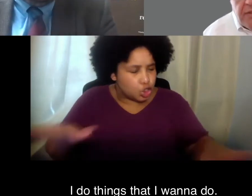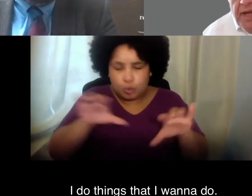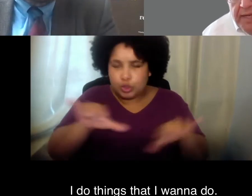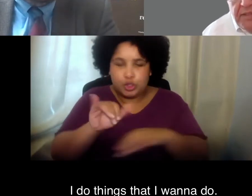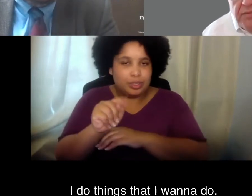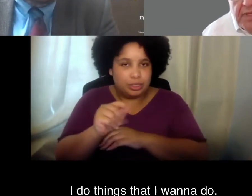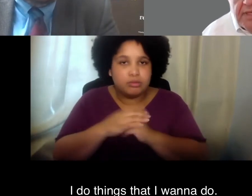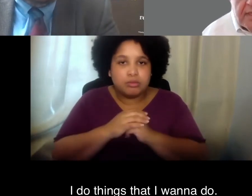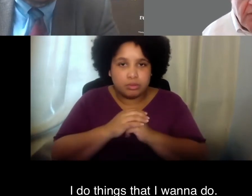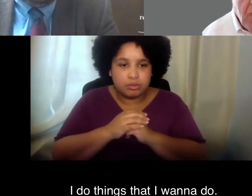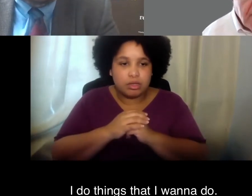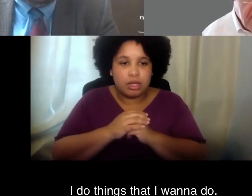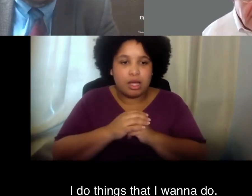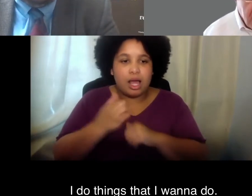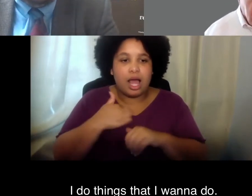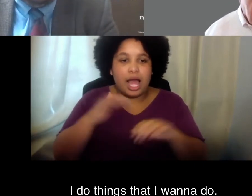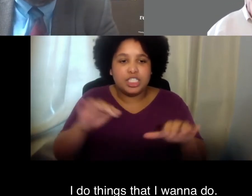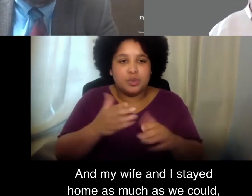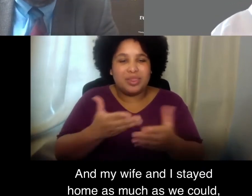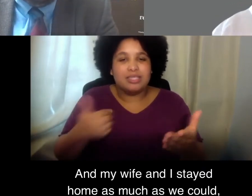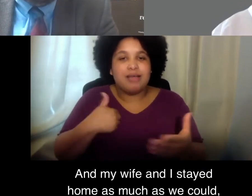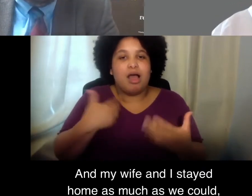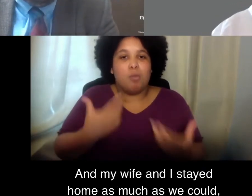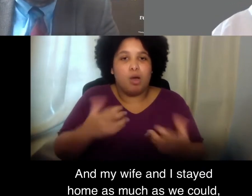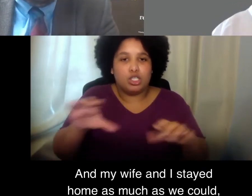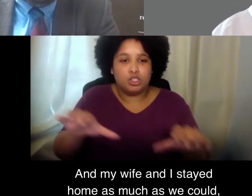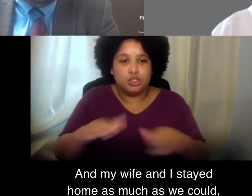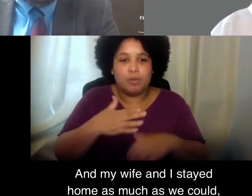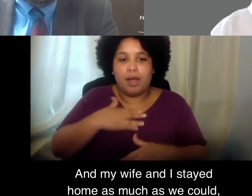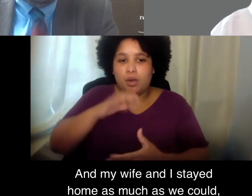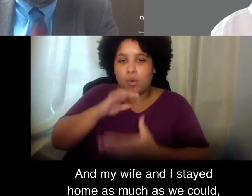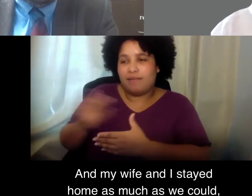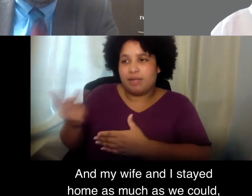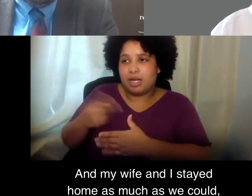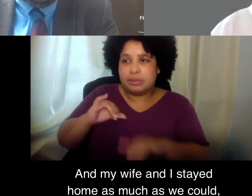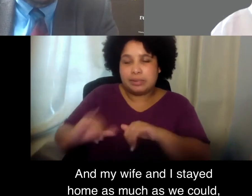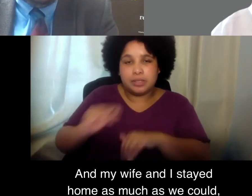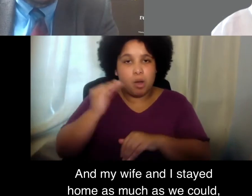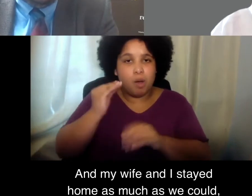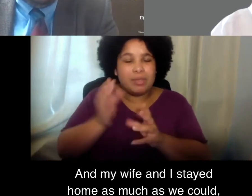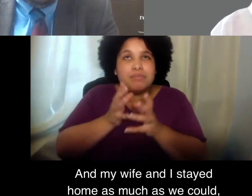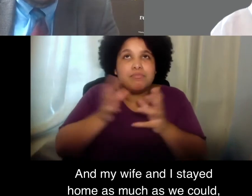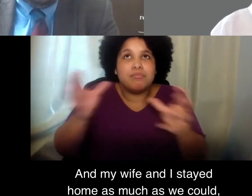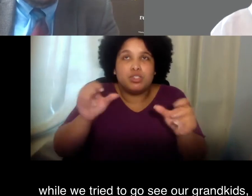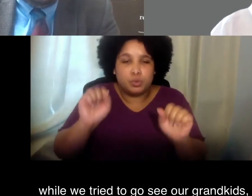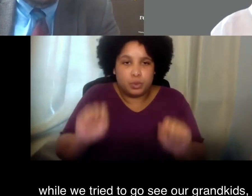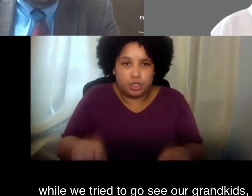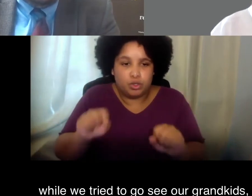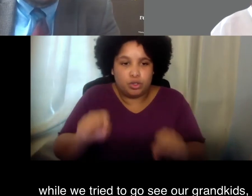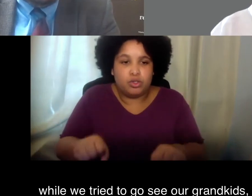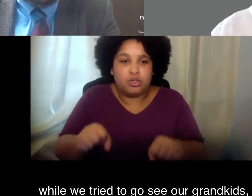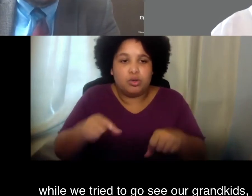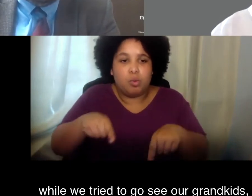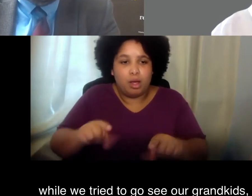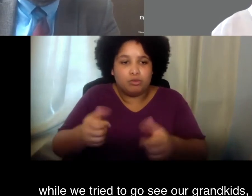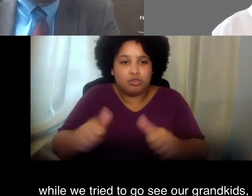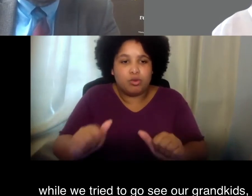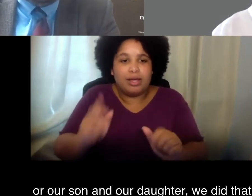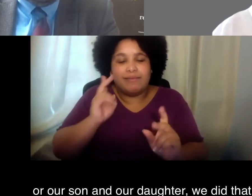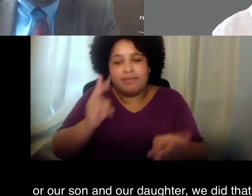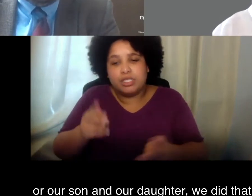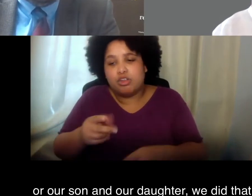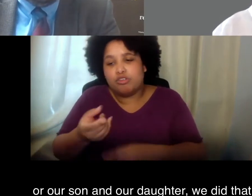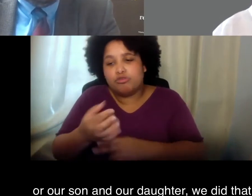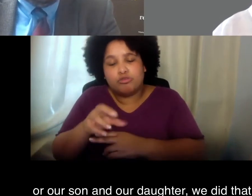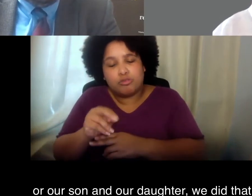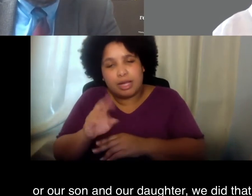I do things that I want to do. And my wife and I stayed home as much as we could while we try to go see our grandkids or